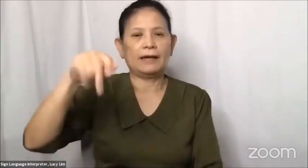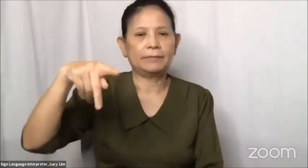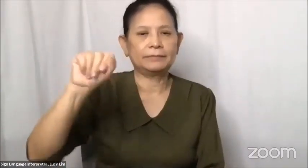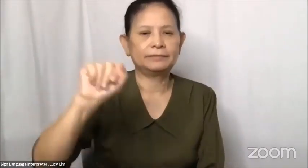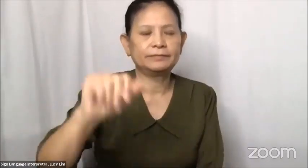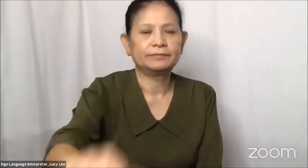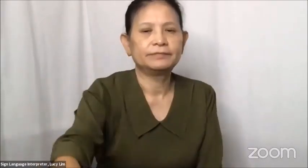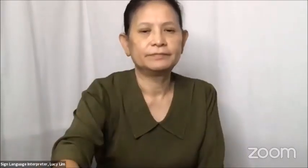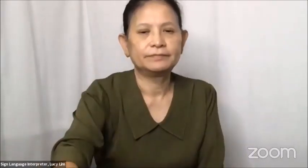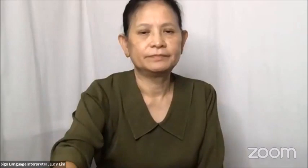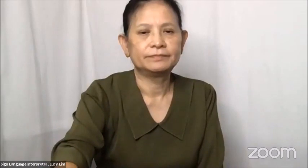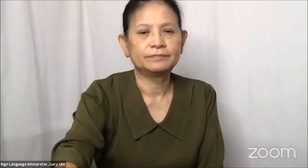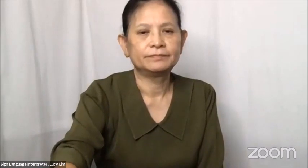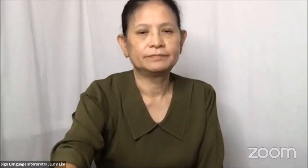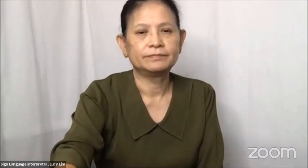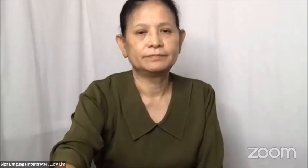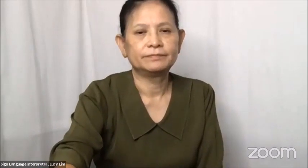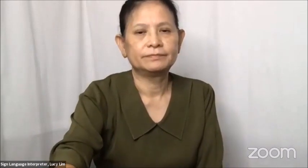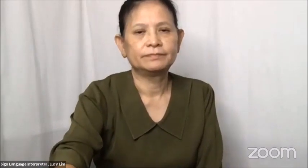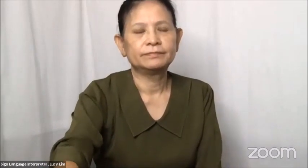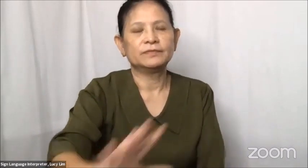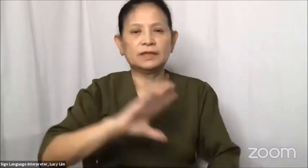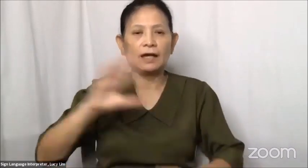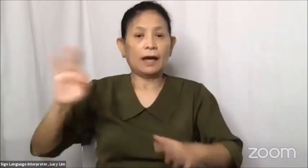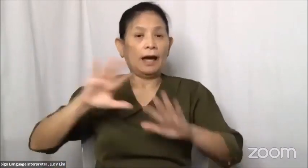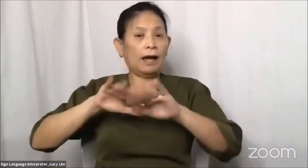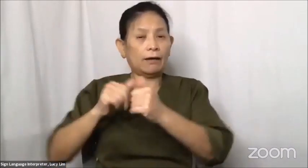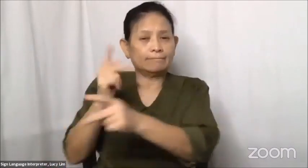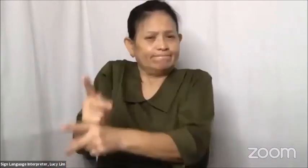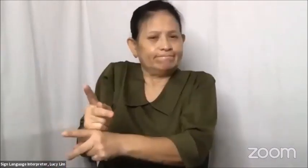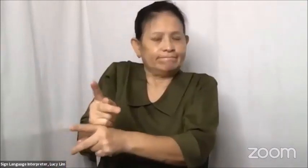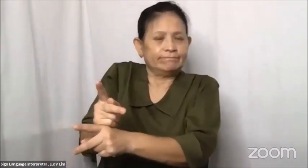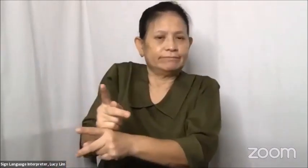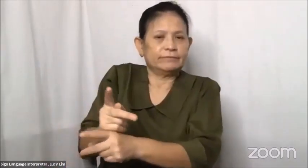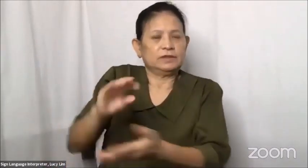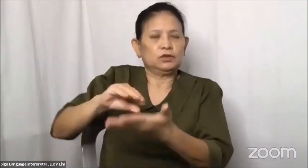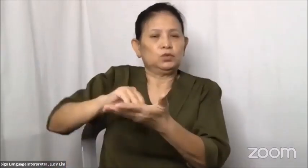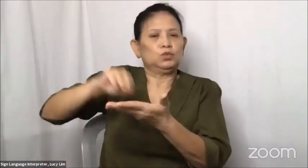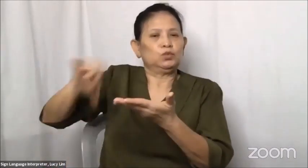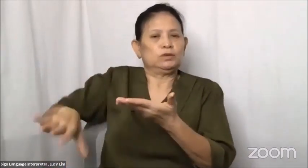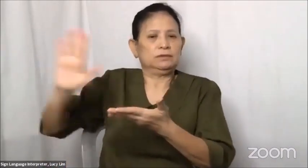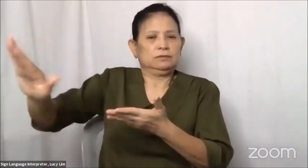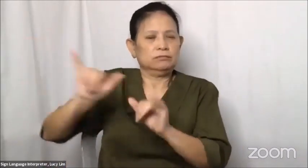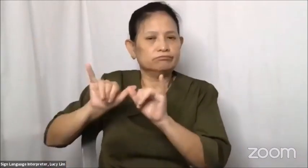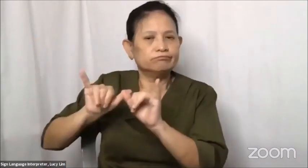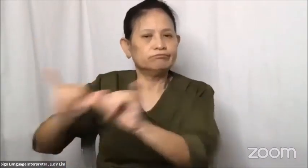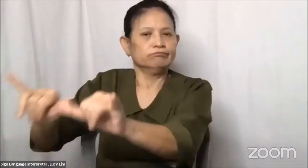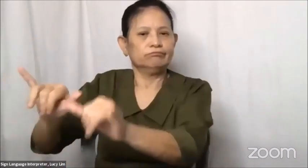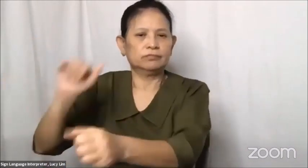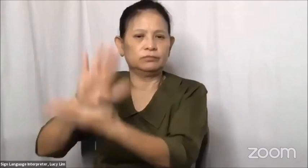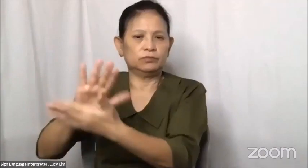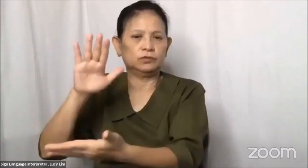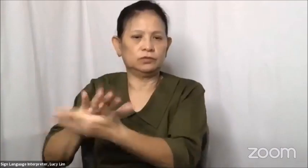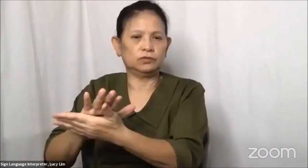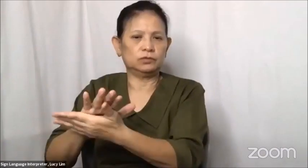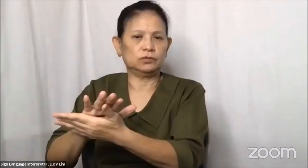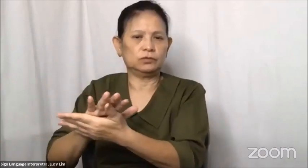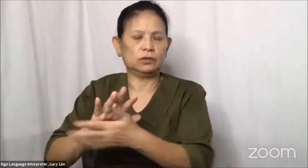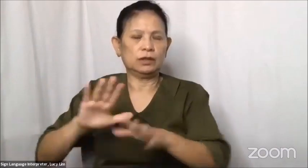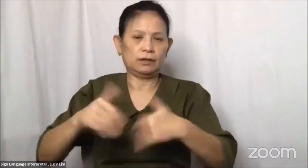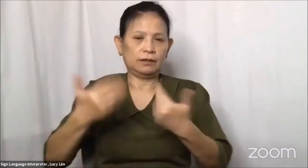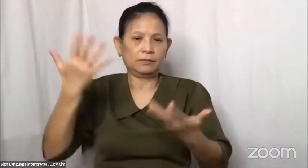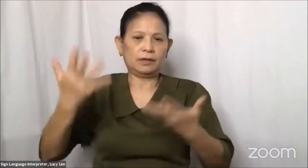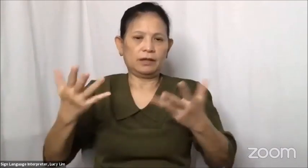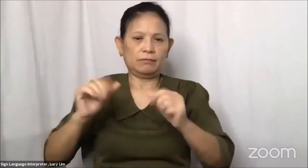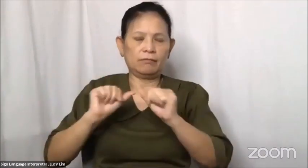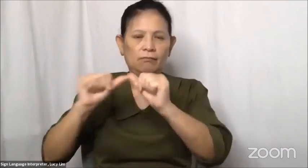keep the student at school, which they could expose to bullying and